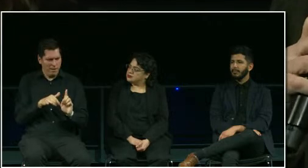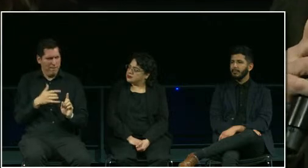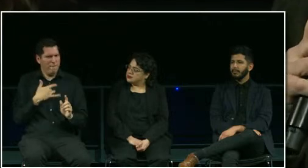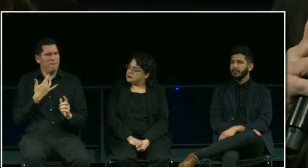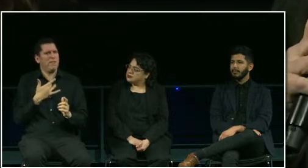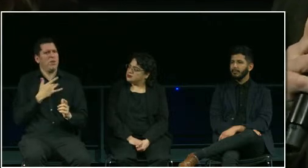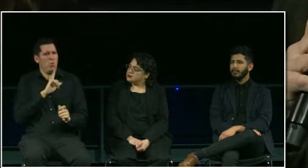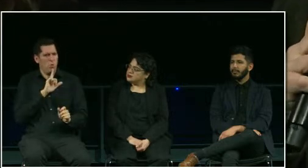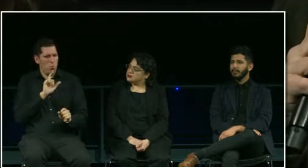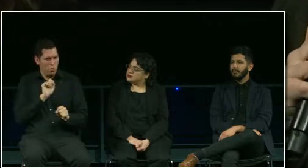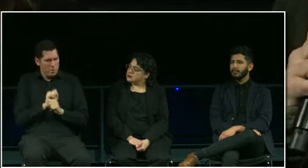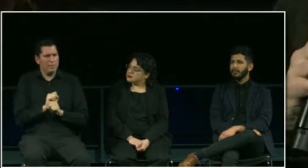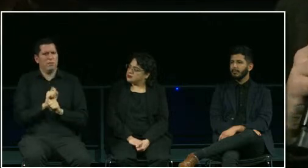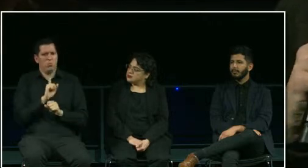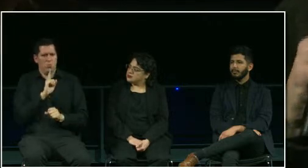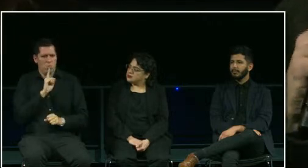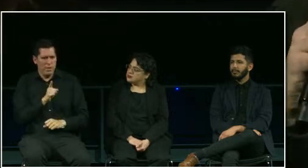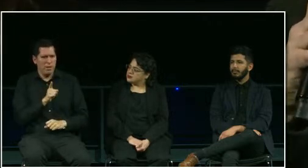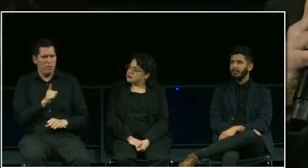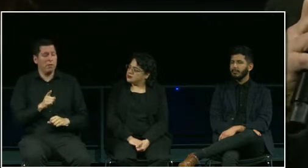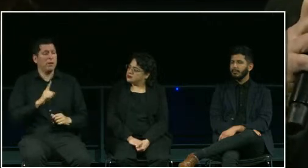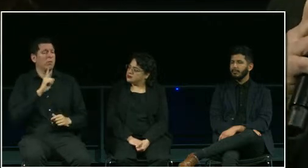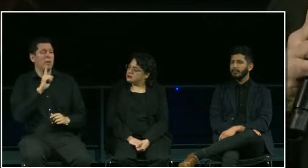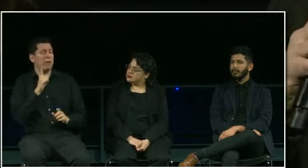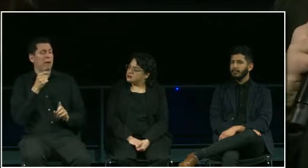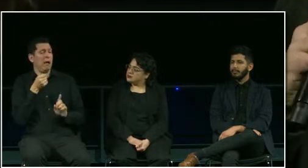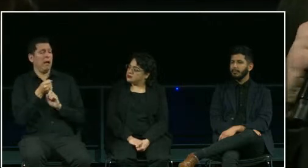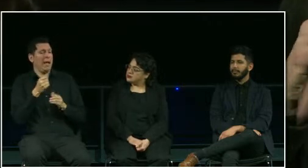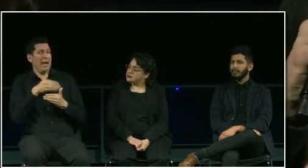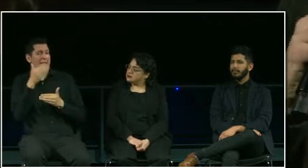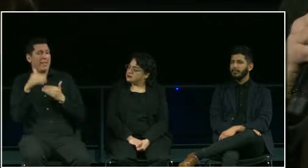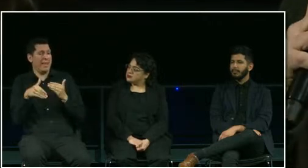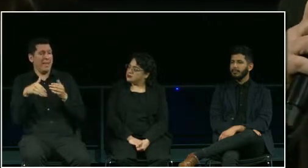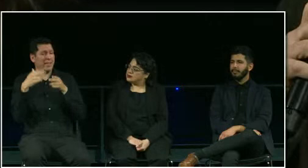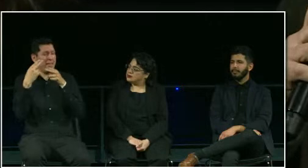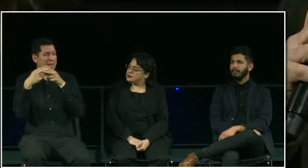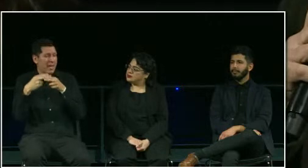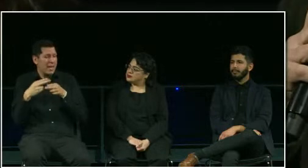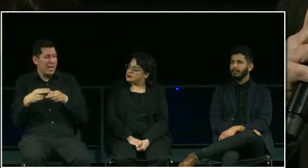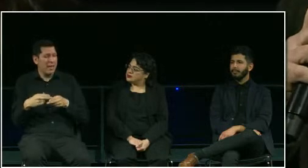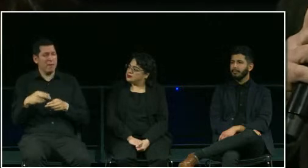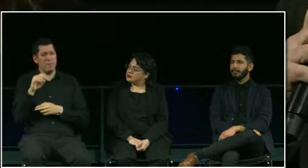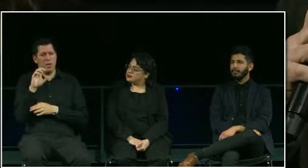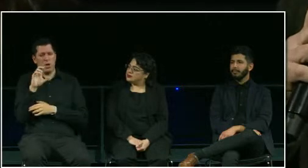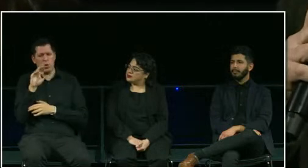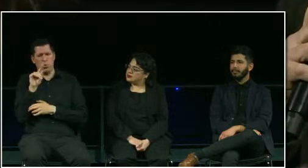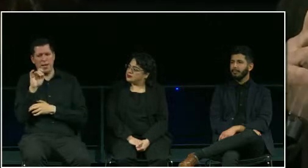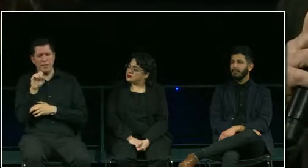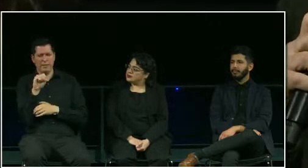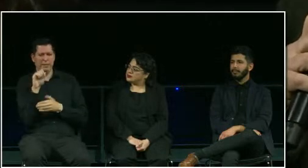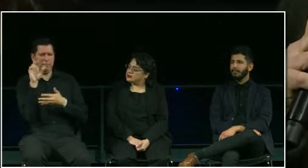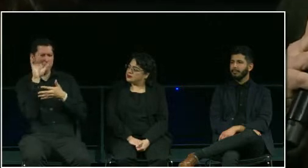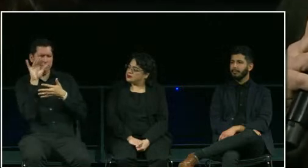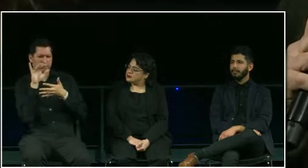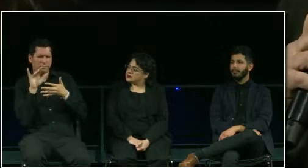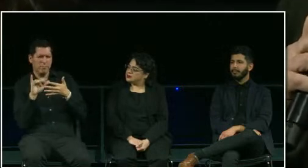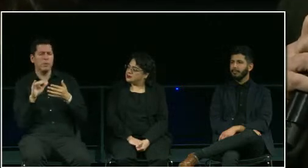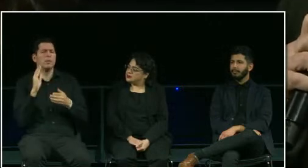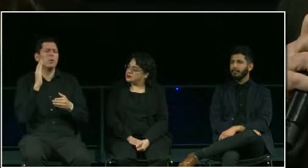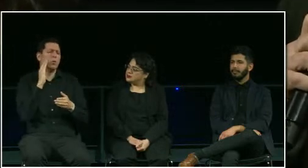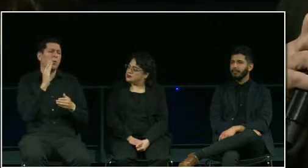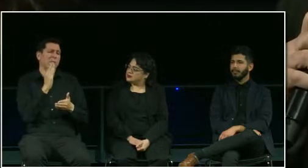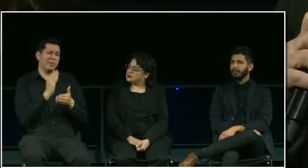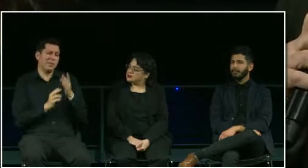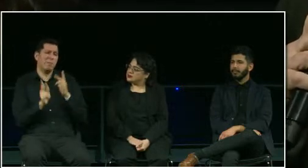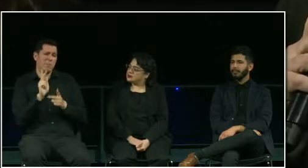becoming real. And one thing that struck me is at the end, we were doing the credits, the crawl of the film, and we understood that some people had